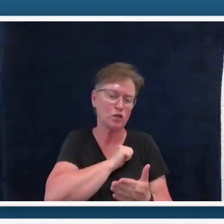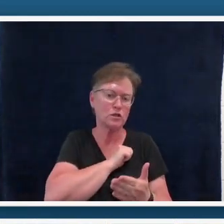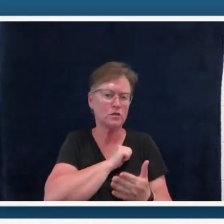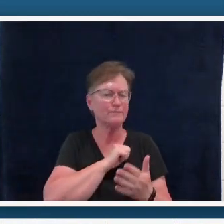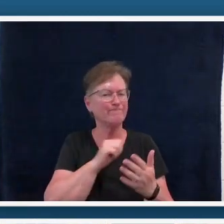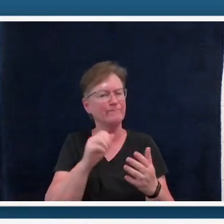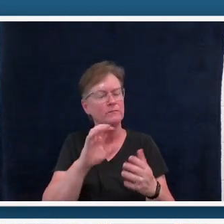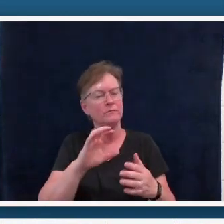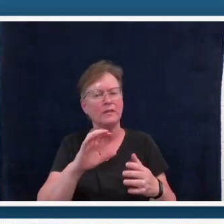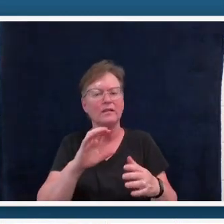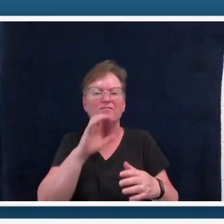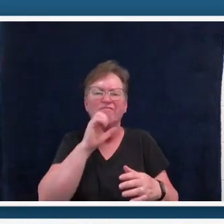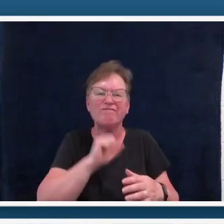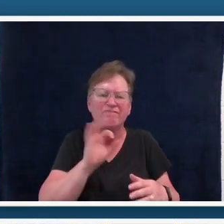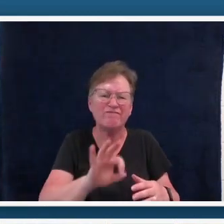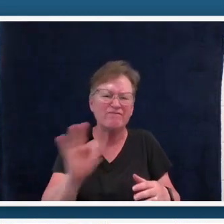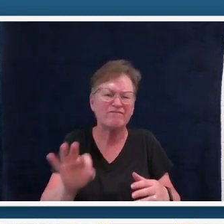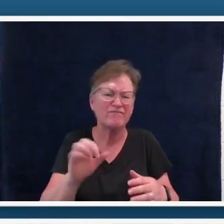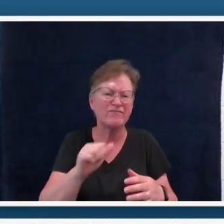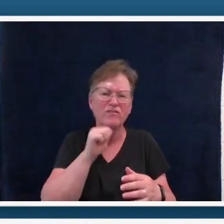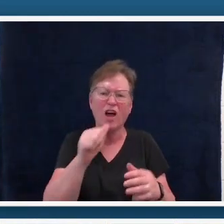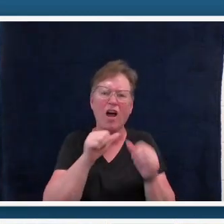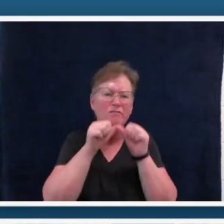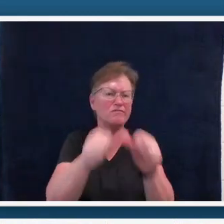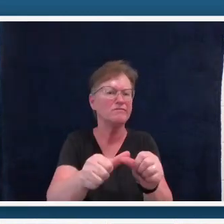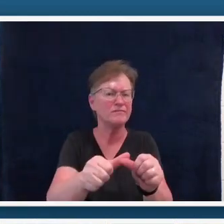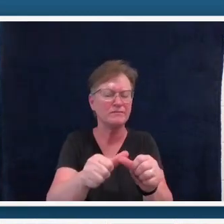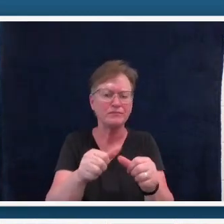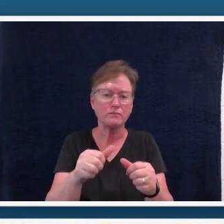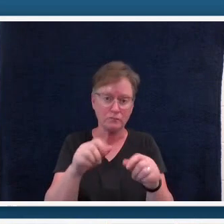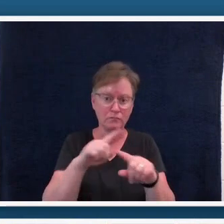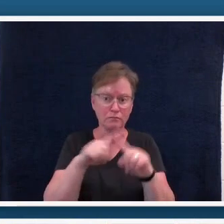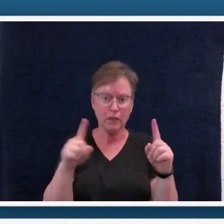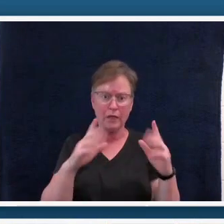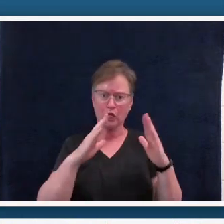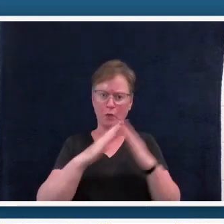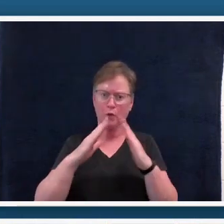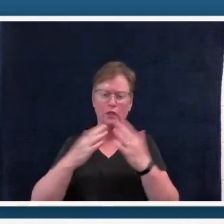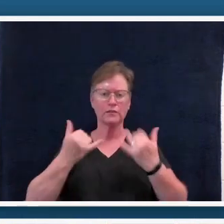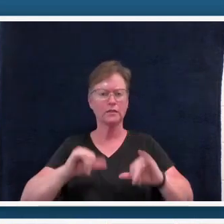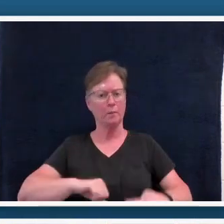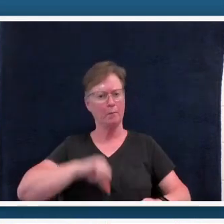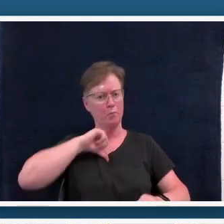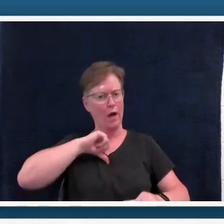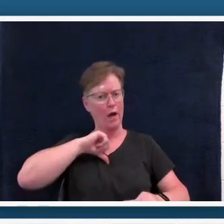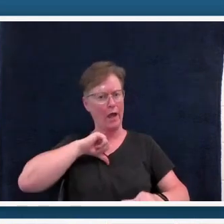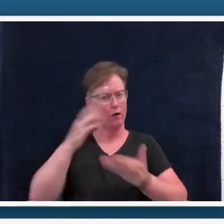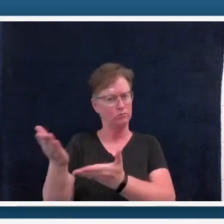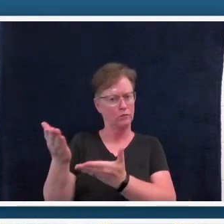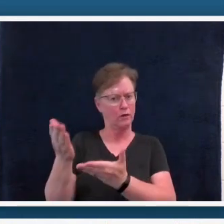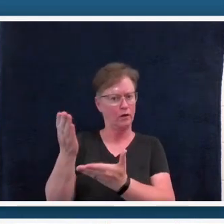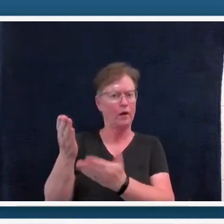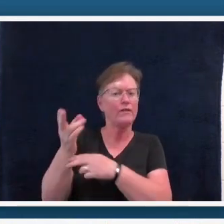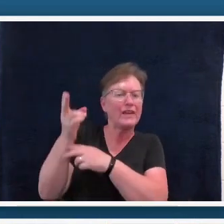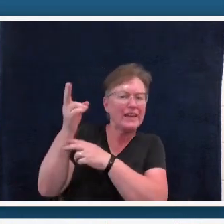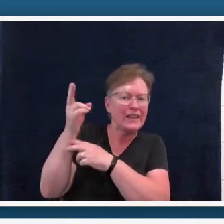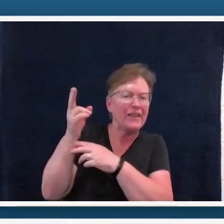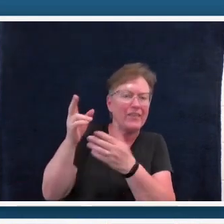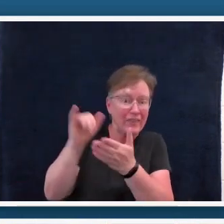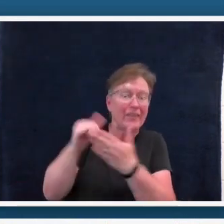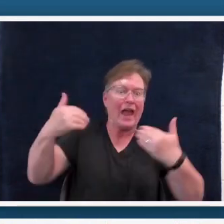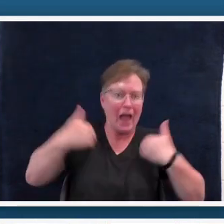But the communities where the murals are may nevertheless really feel a sense of pride in their historic value, or that they have a mural in their community.